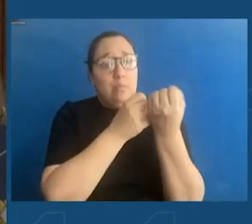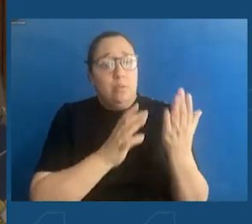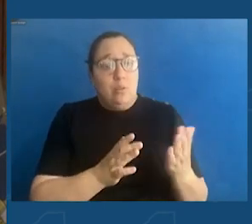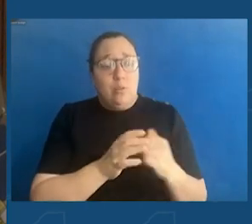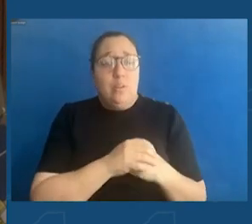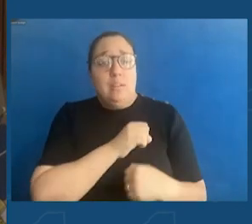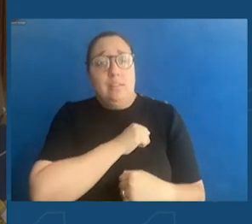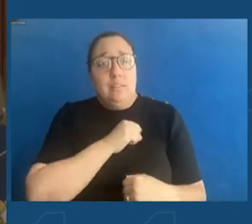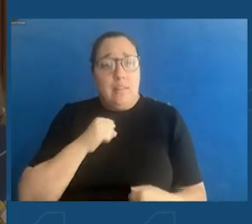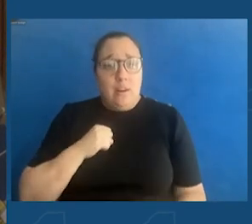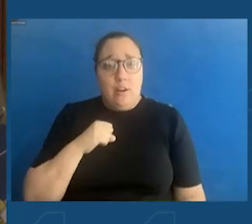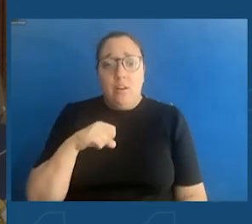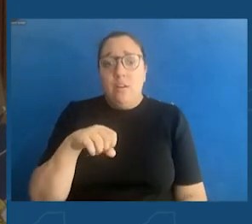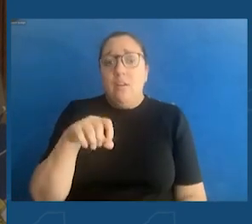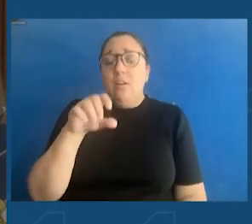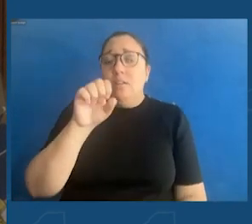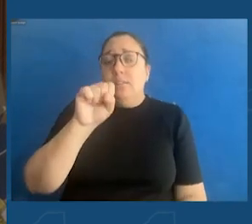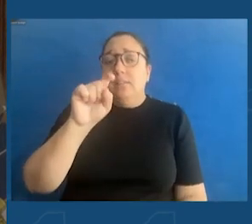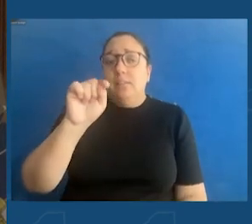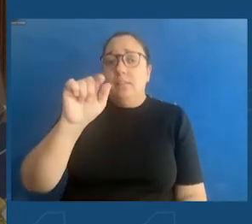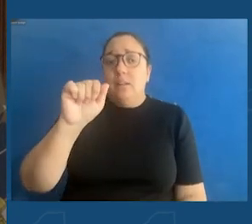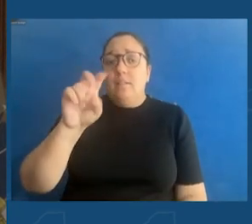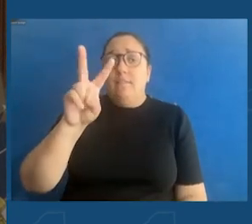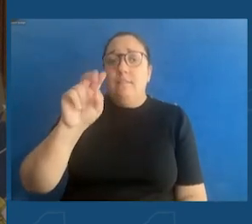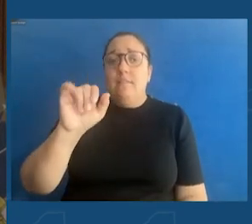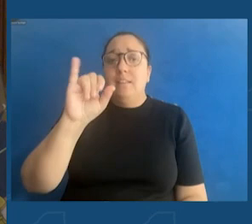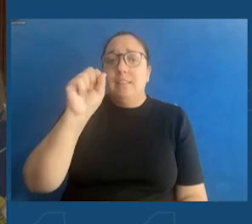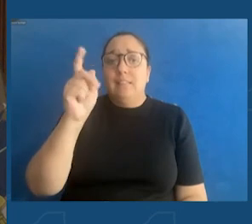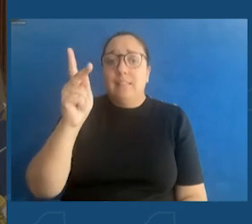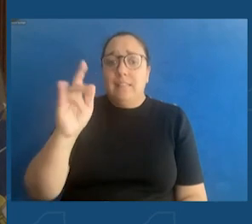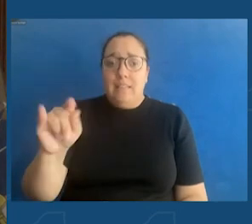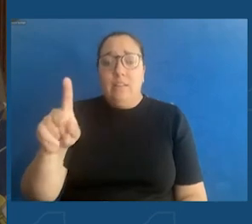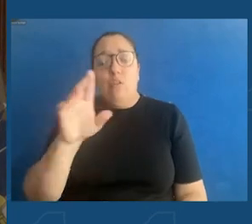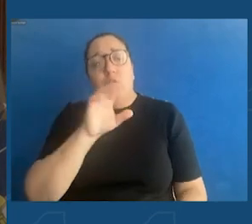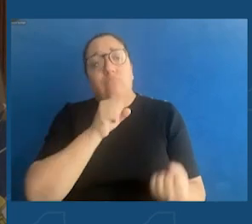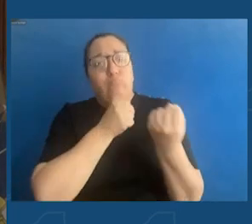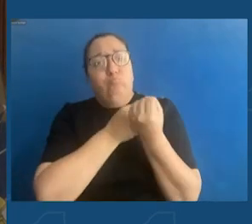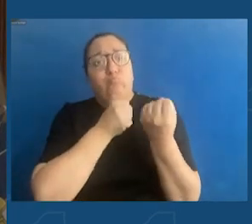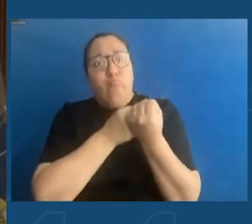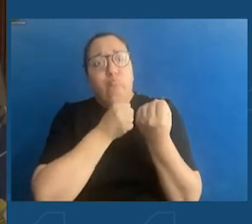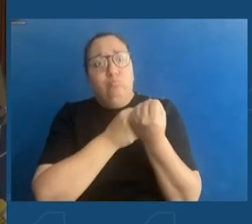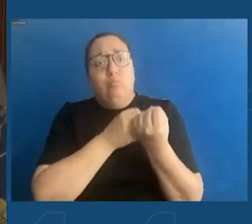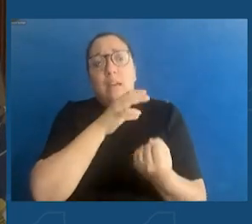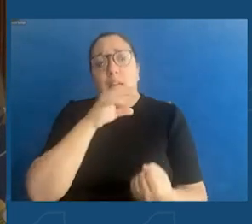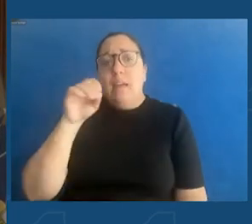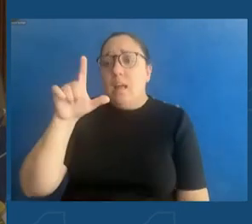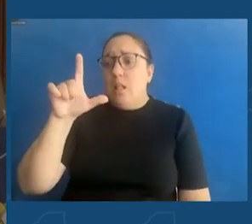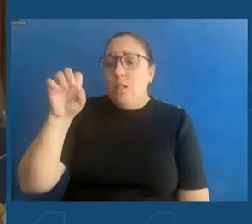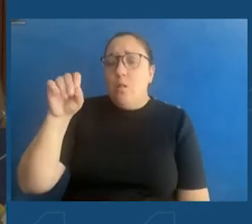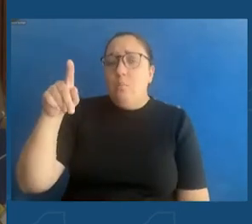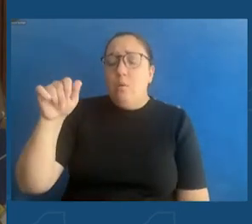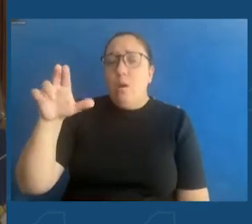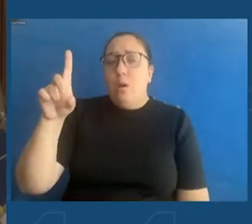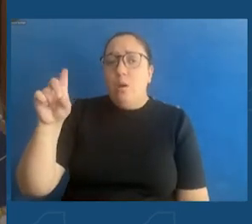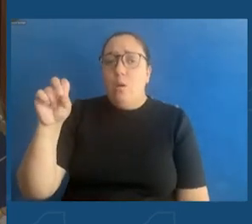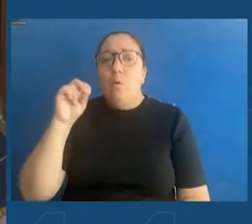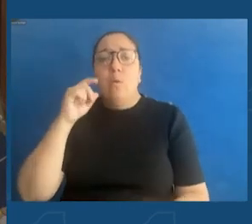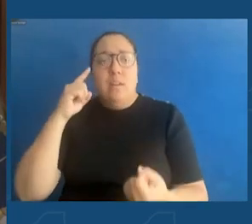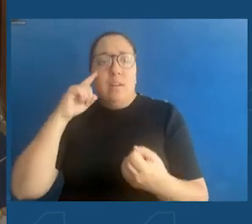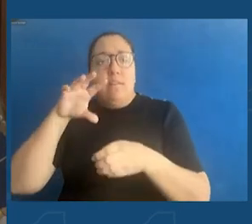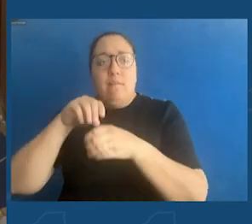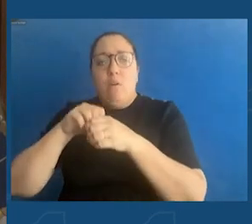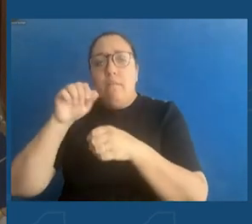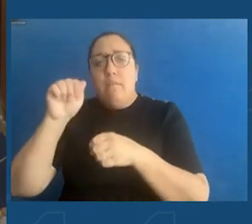Senator Toby Stavisky for her leadership in championing this cause, and also Donna Lepardo, our sponsor in the Assembly. Thank you very